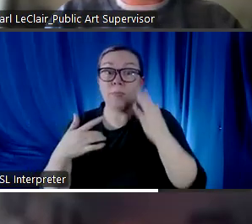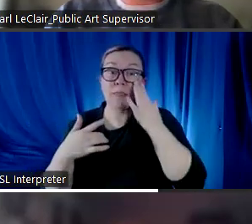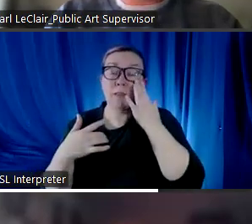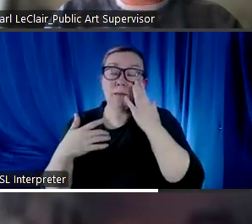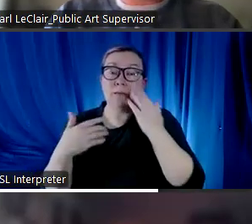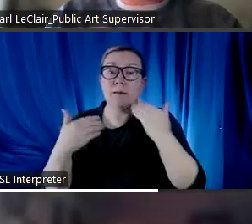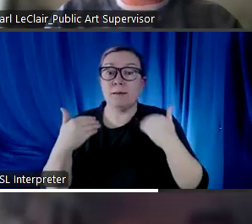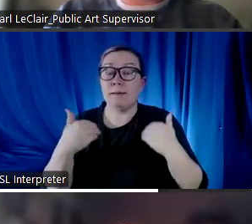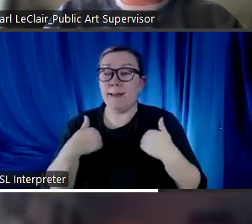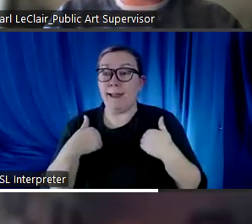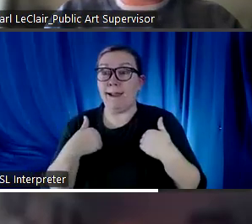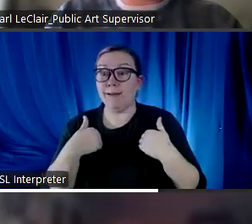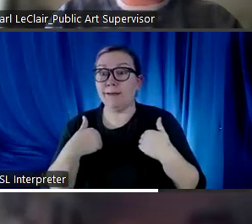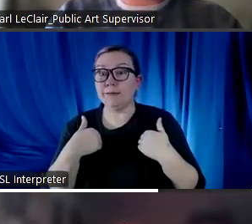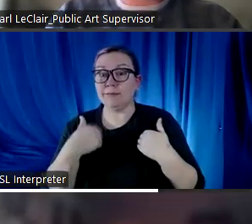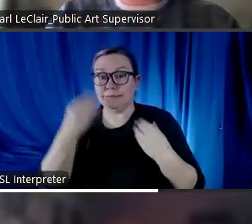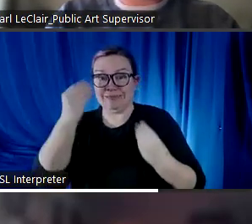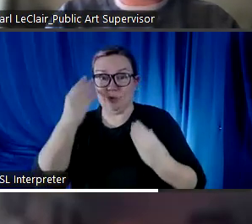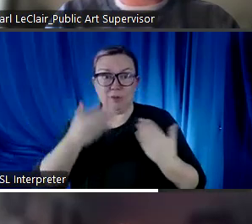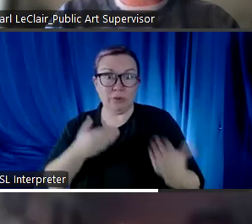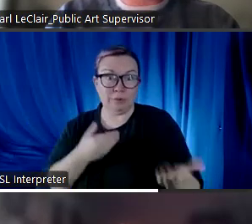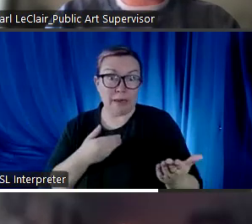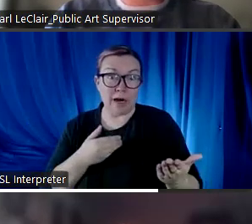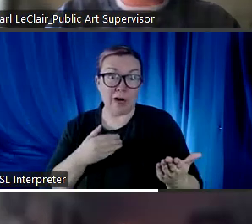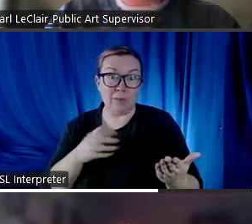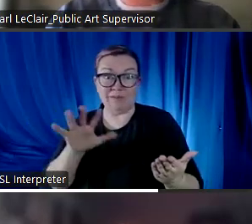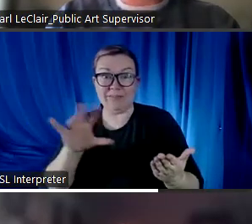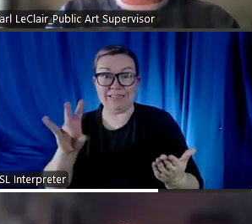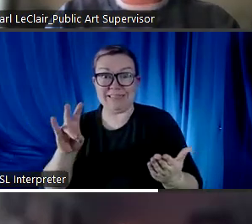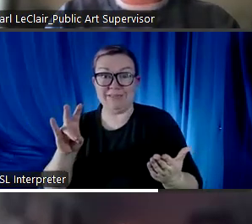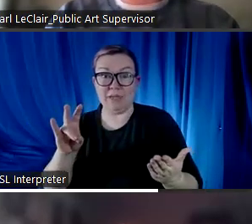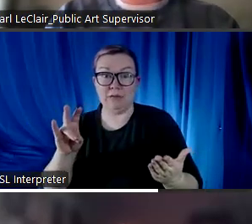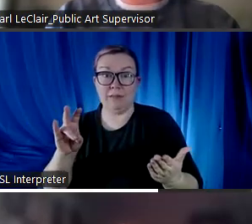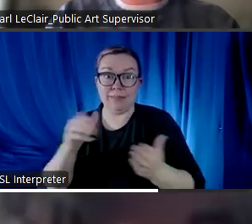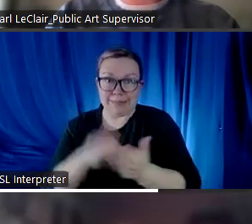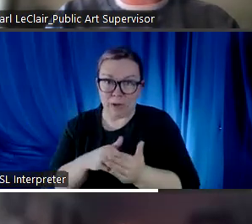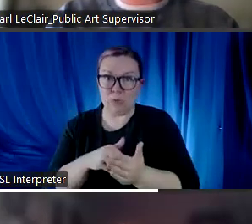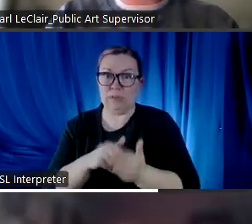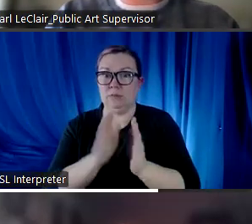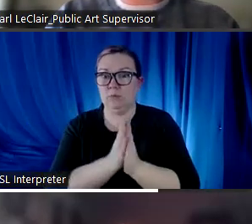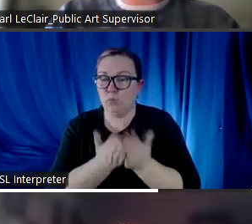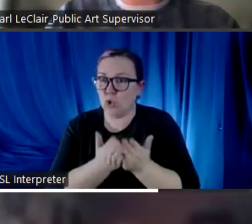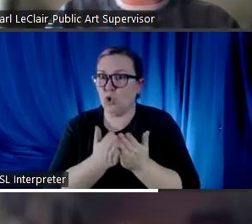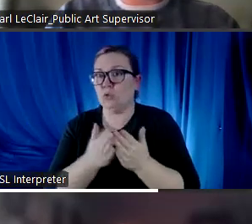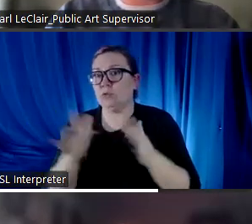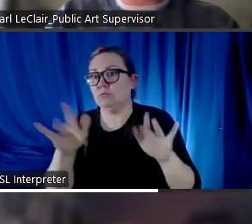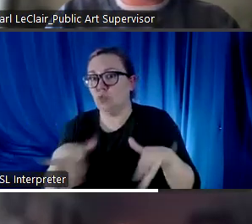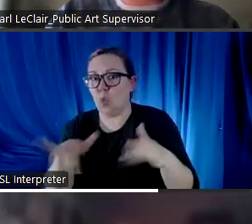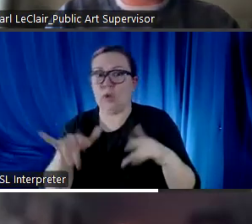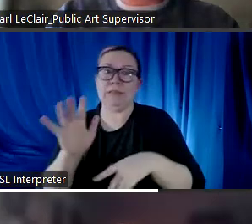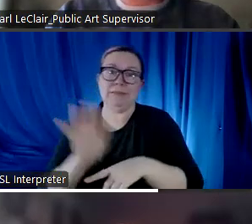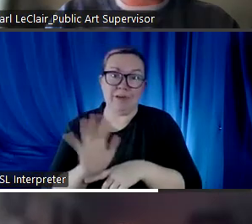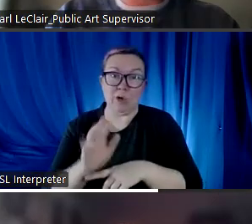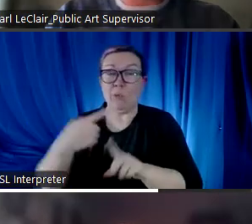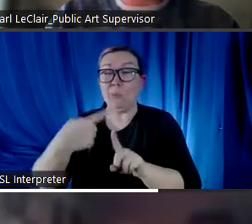to the data they've shared here, 57,000 pieces of media. They have a very large growing Spanish